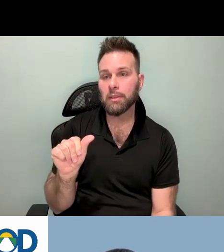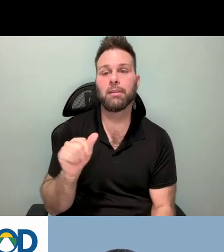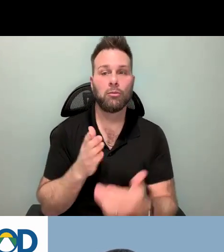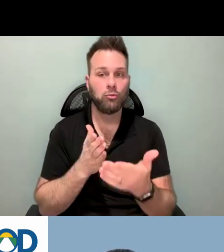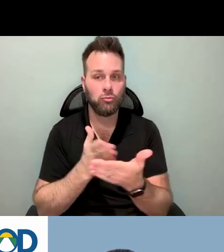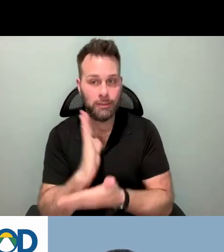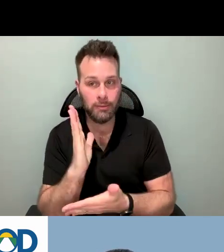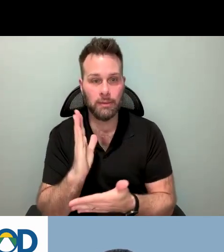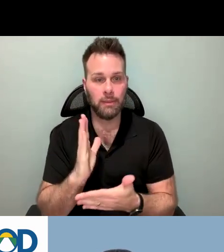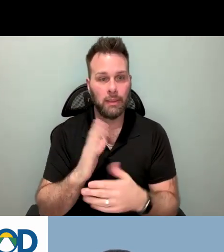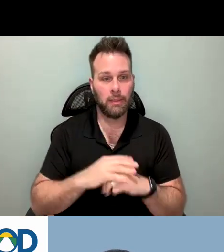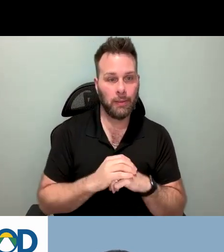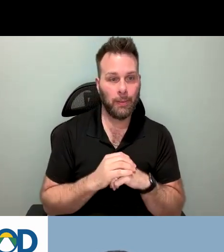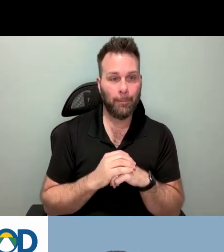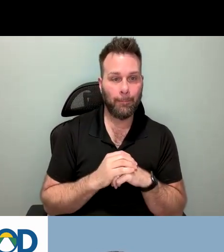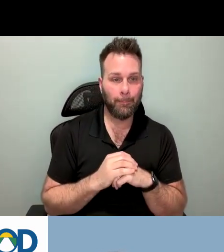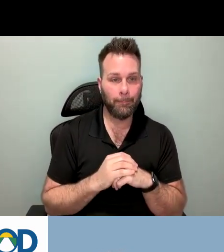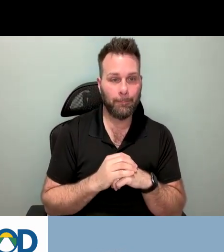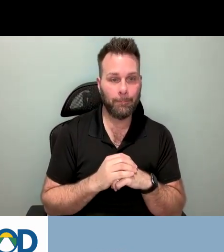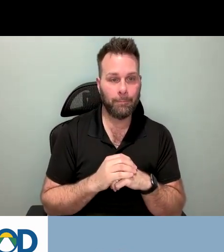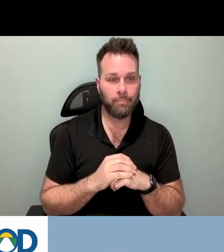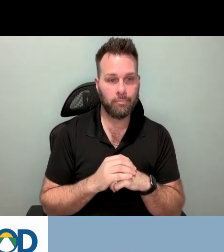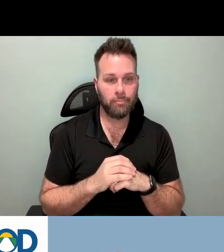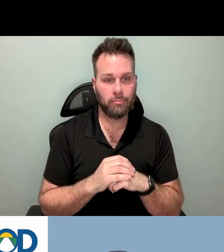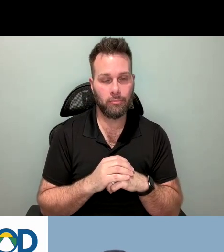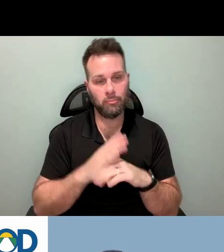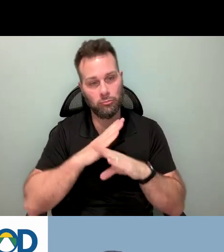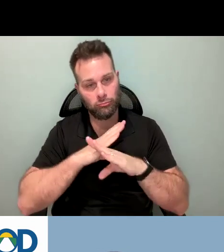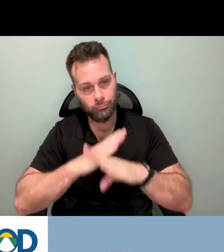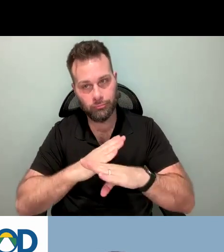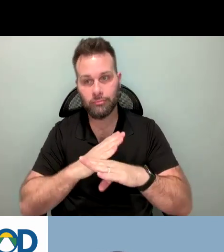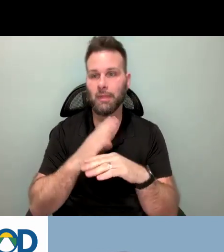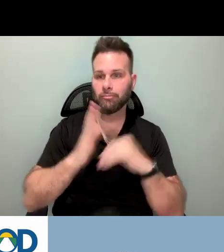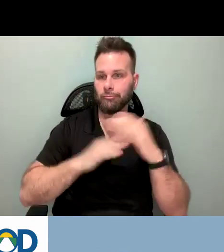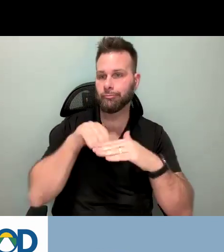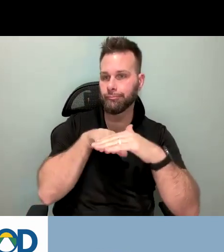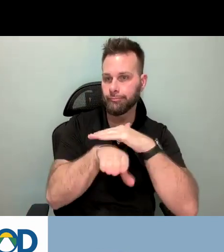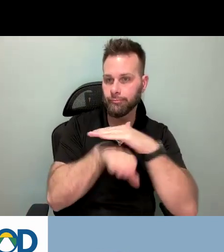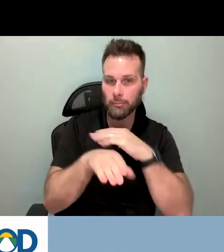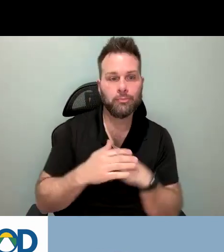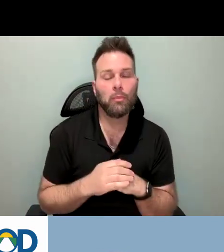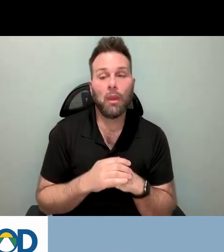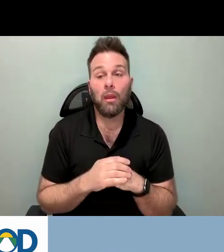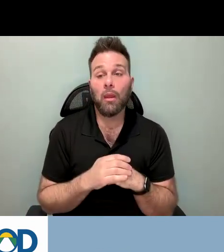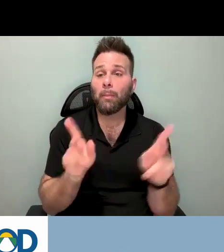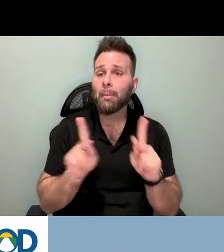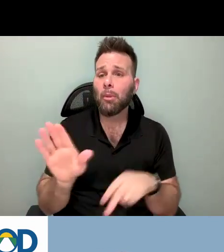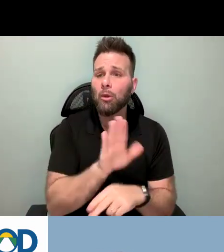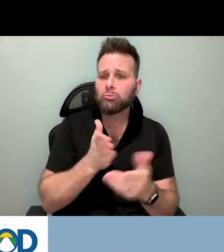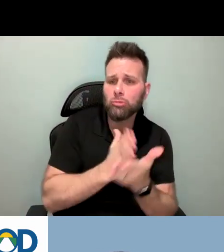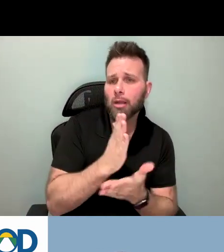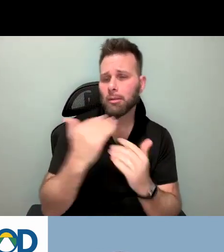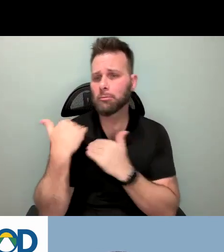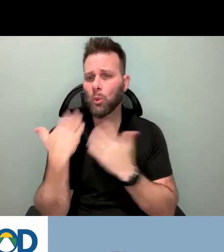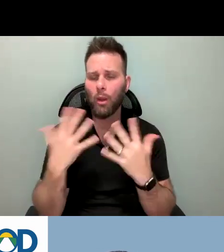architectural accessibility. We help people understand their disability rights and obligations, how regulations apply